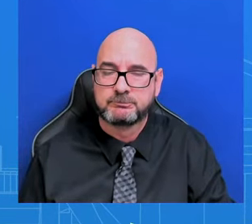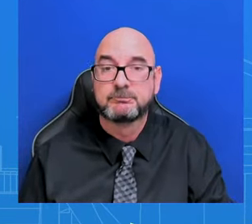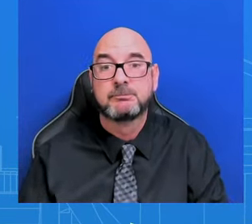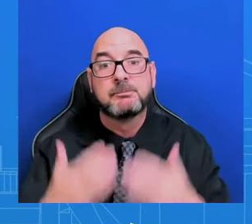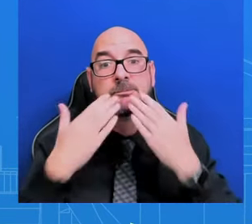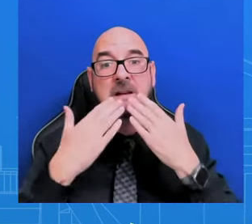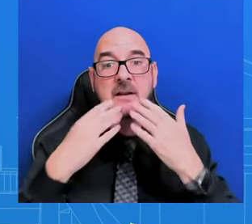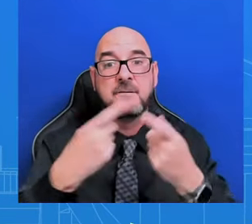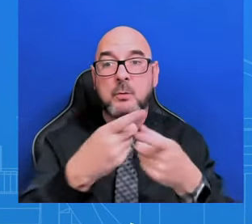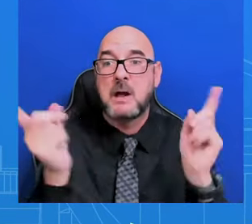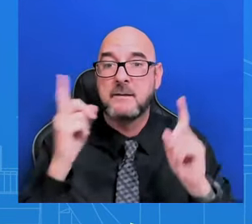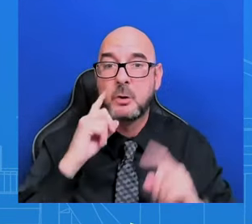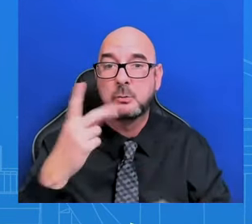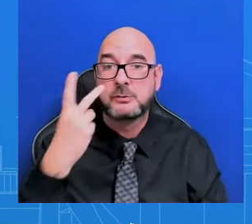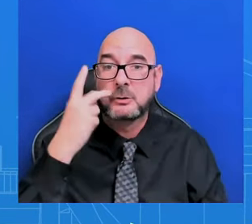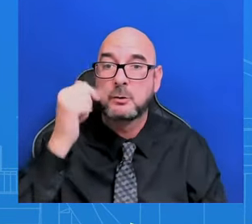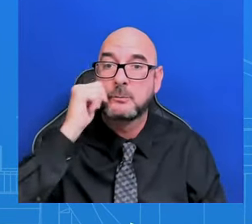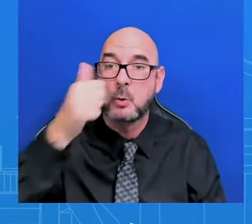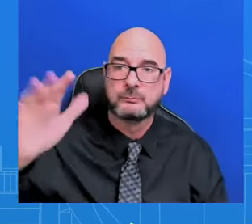Thank you.